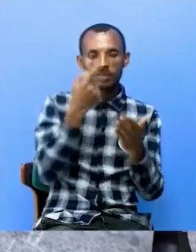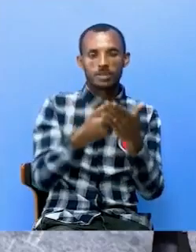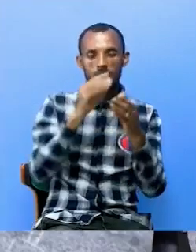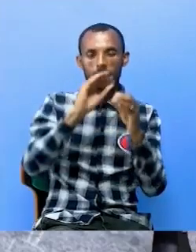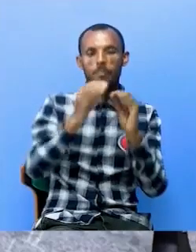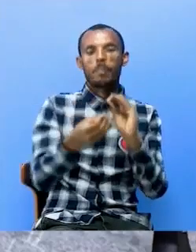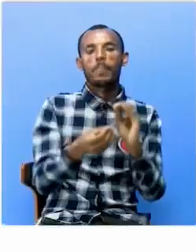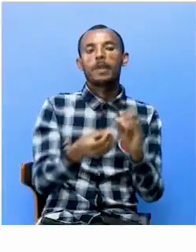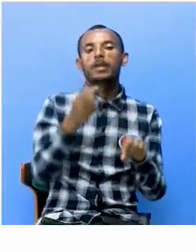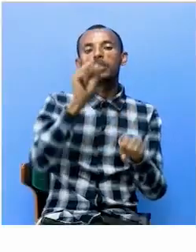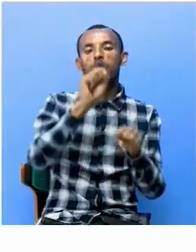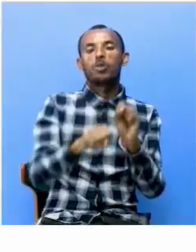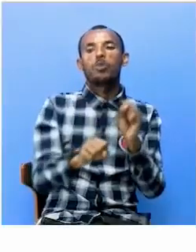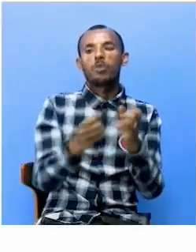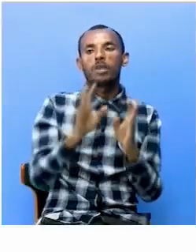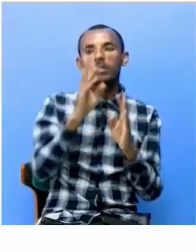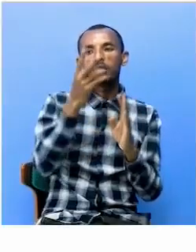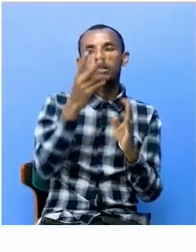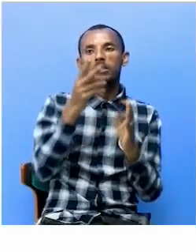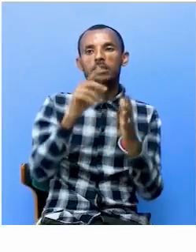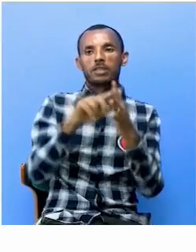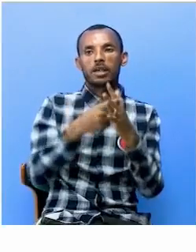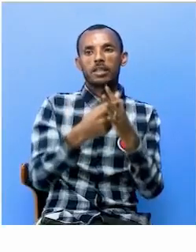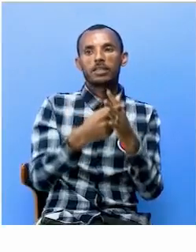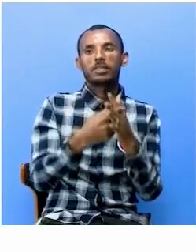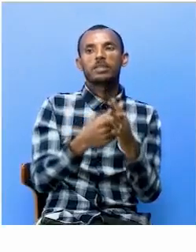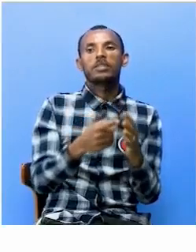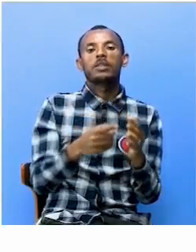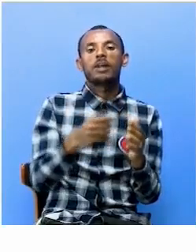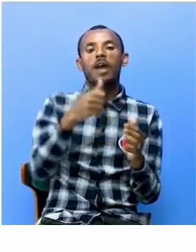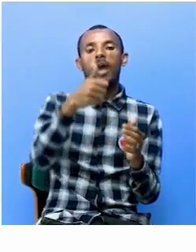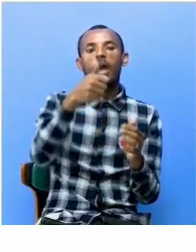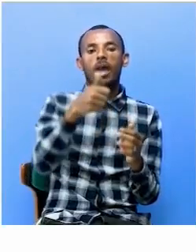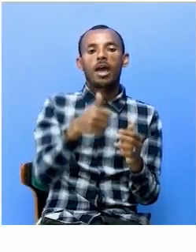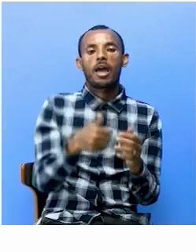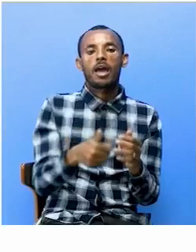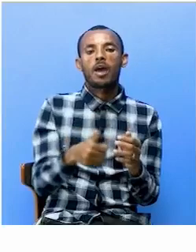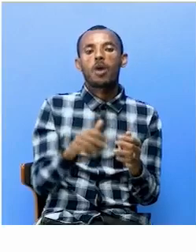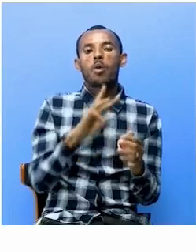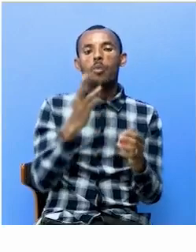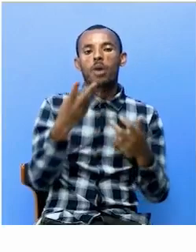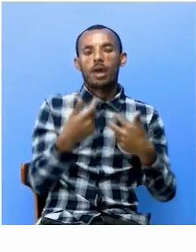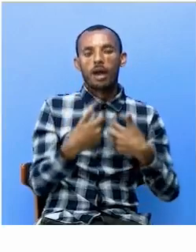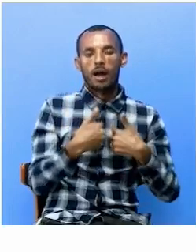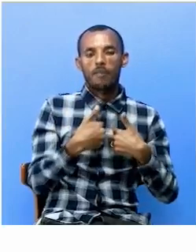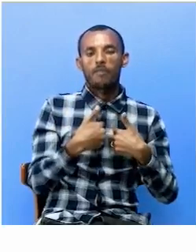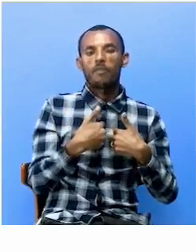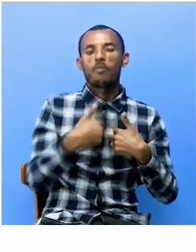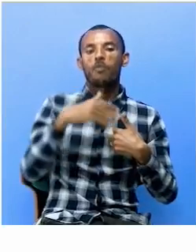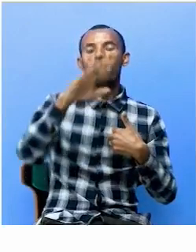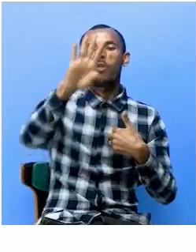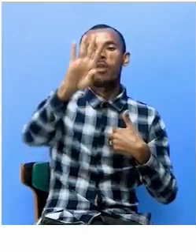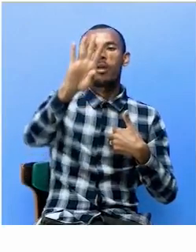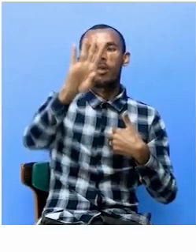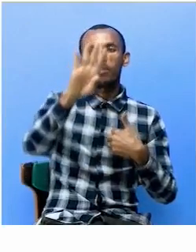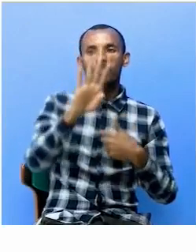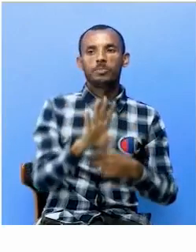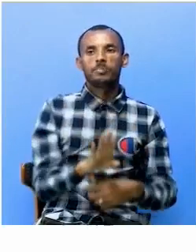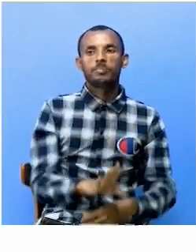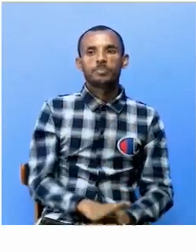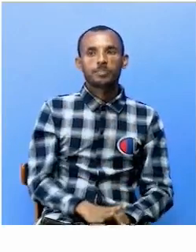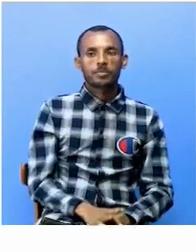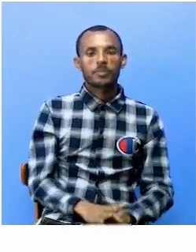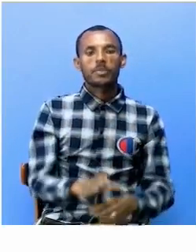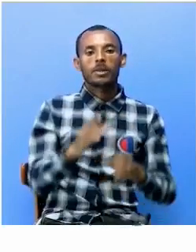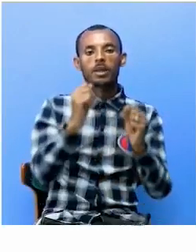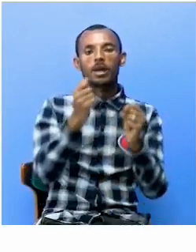numbers. So let's start from a part. Okay, in a we have 4. 4